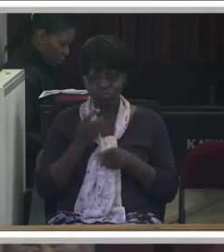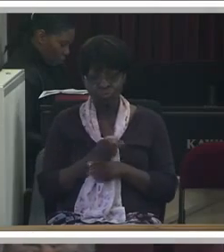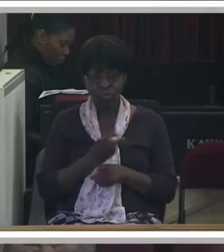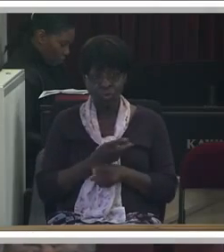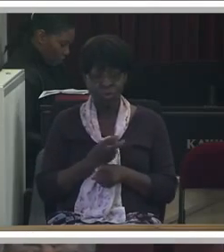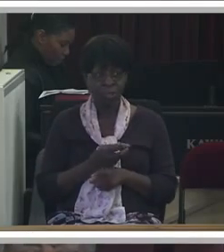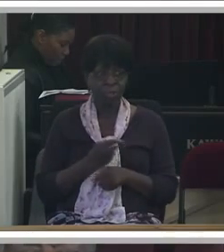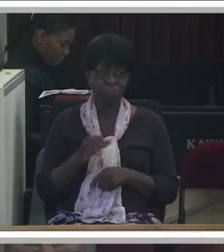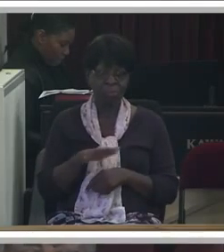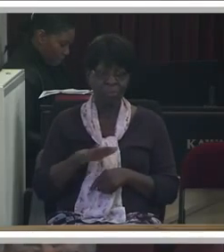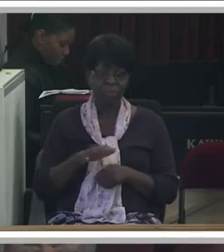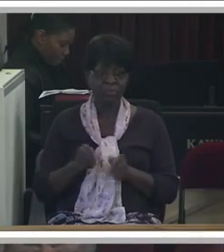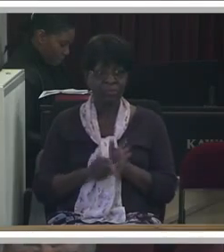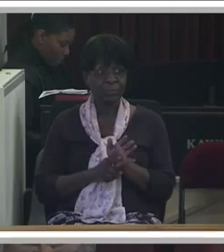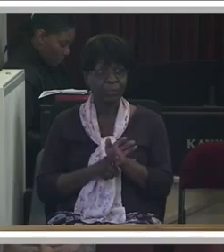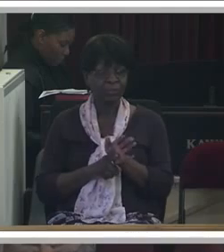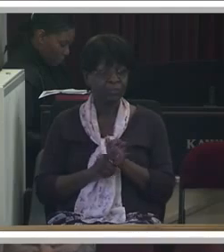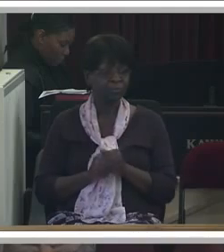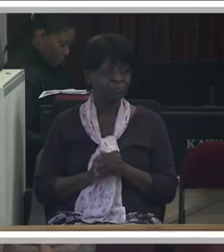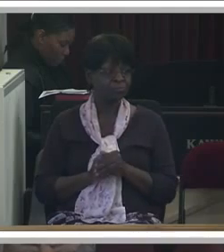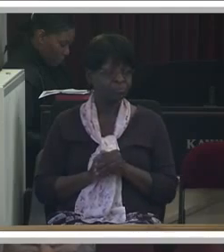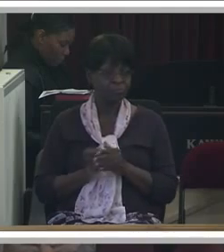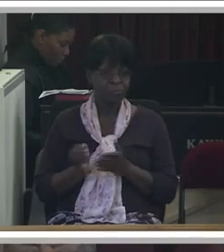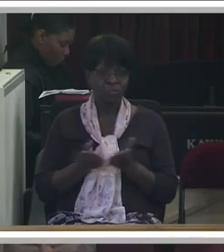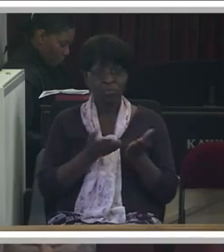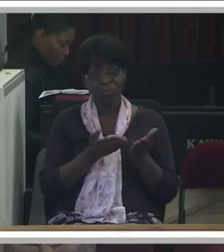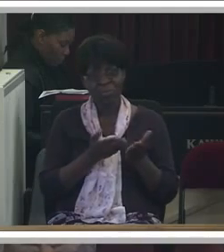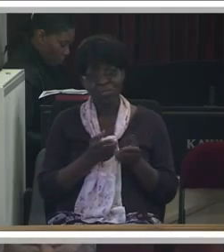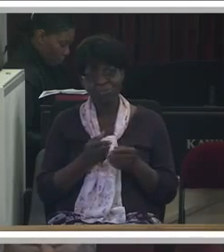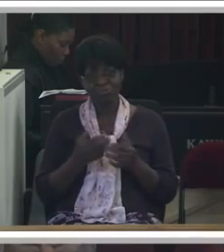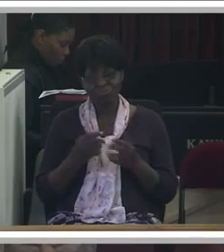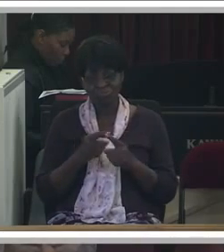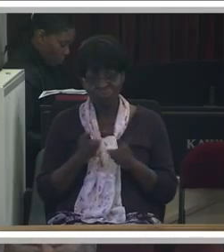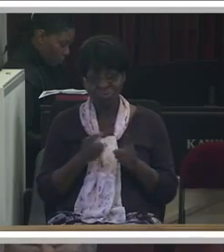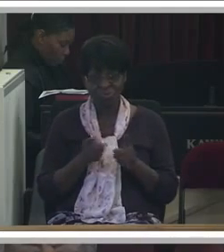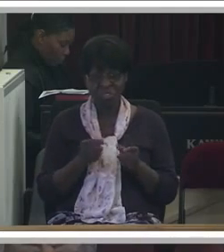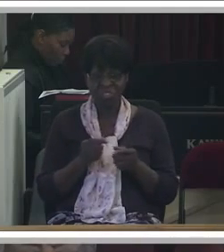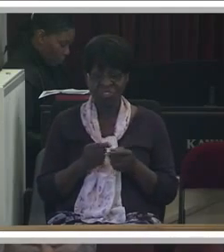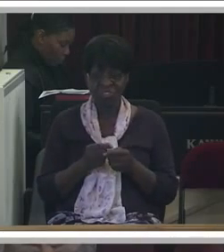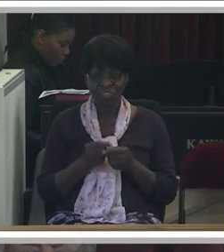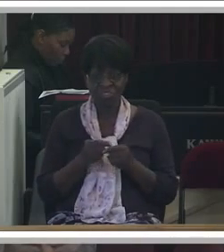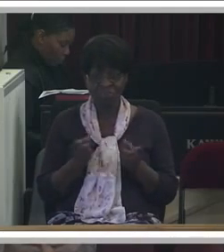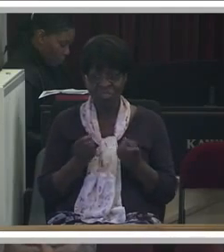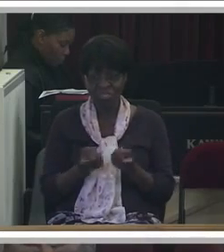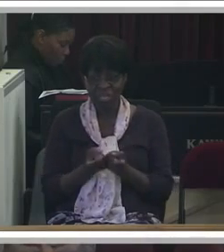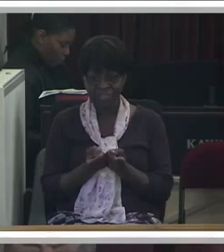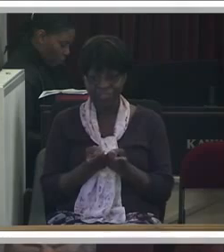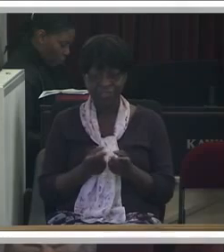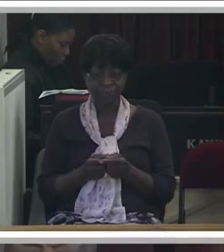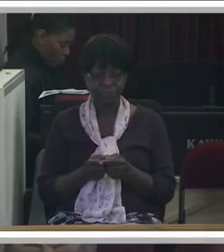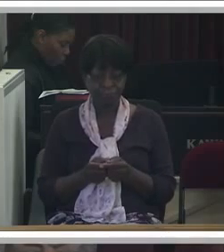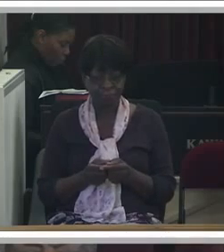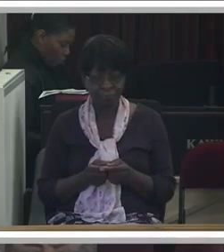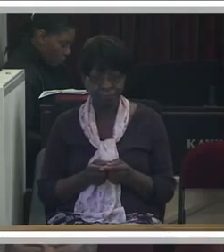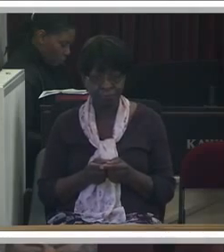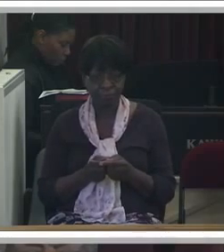representations, things that represent something significant, things